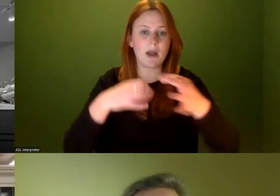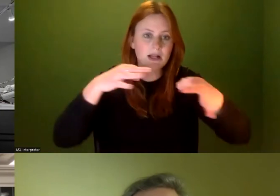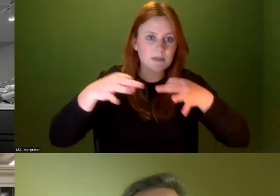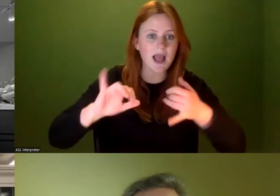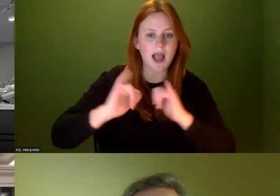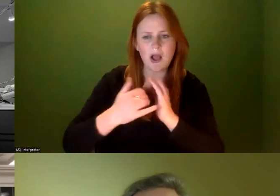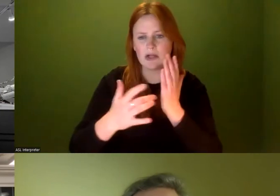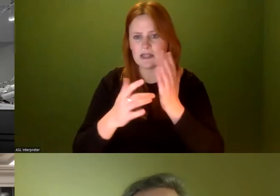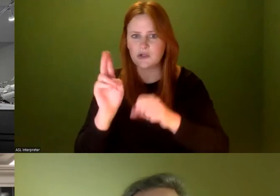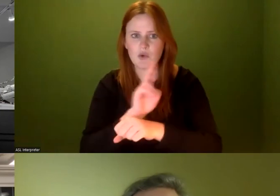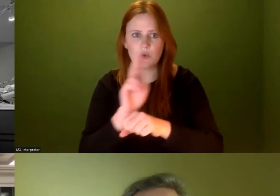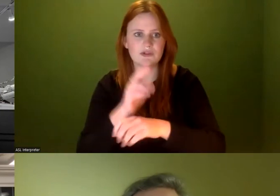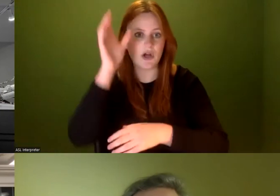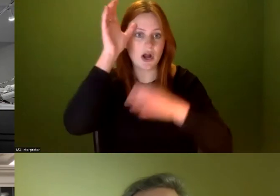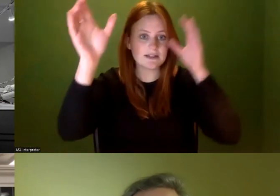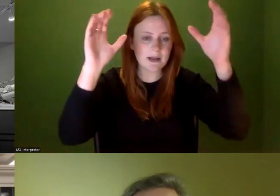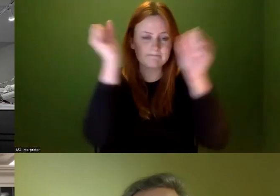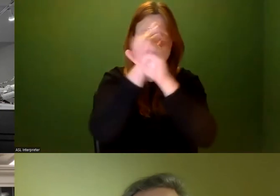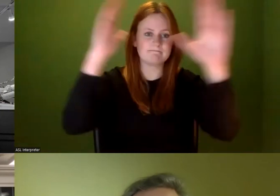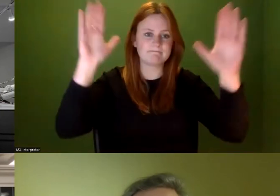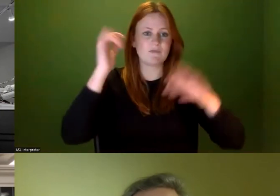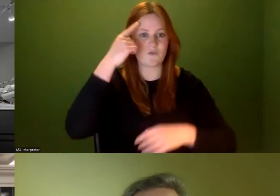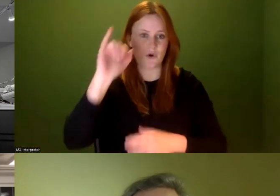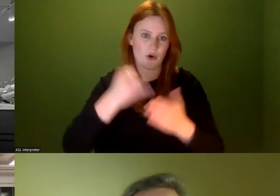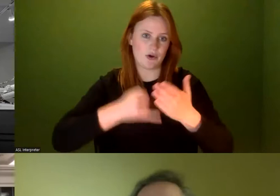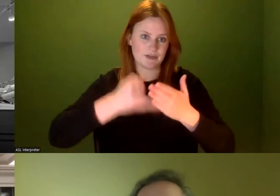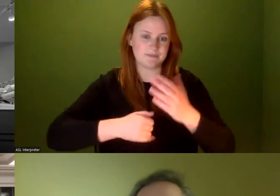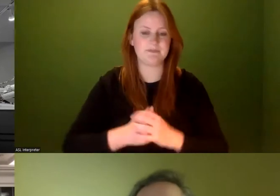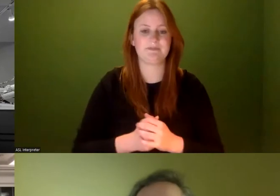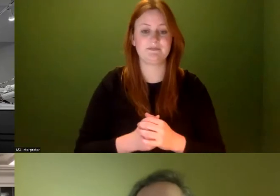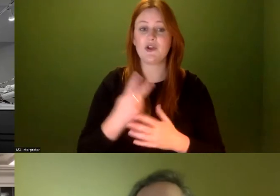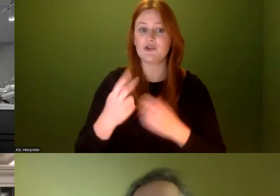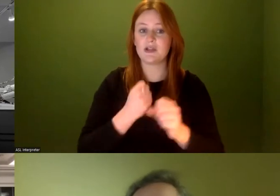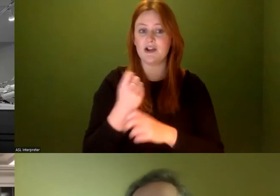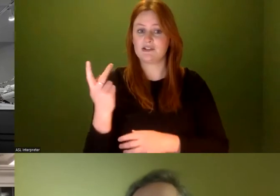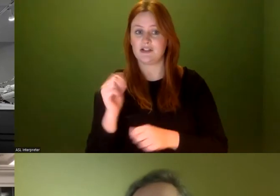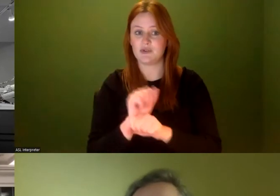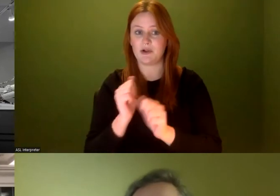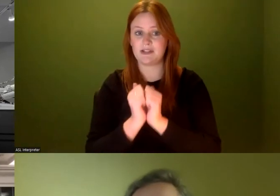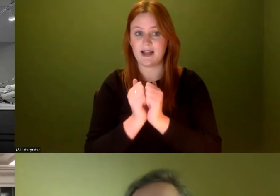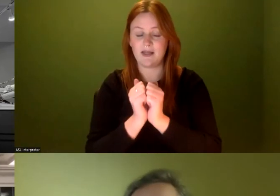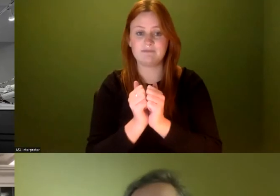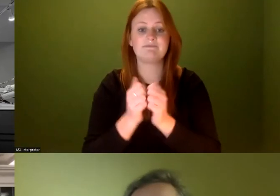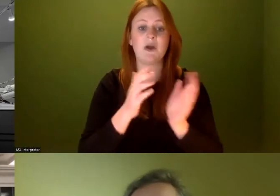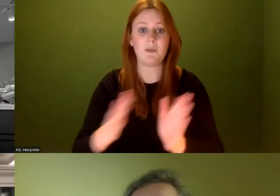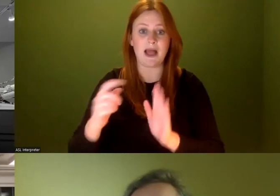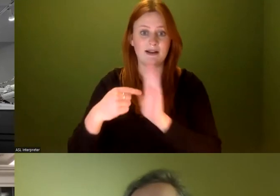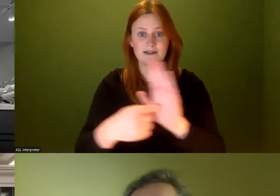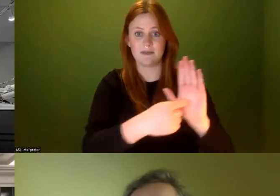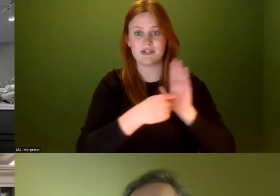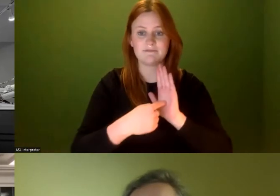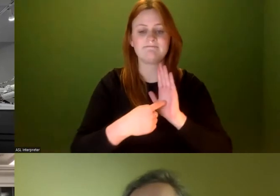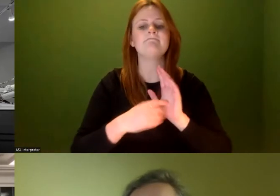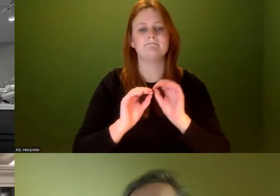and concepts that drive her work. Over the 2 years that I have been working with Grace to plan her exhibition, it's become abundantly